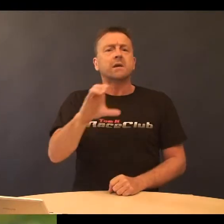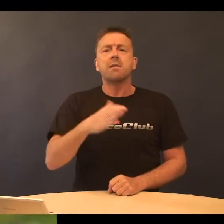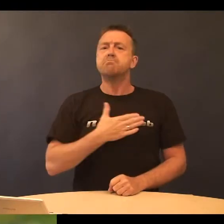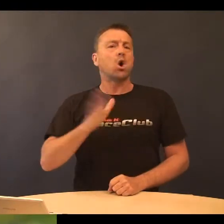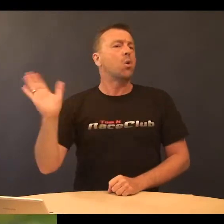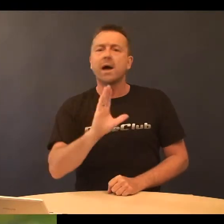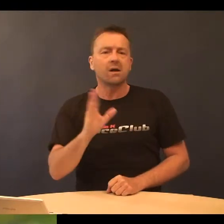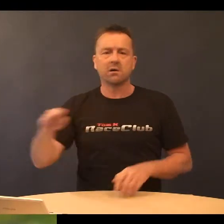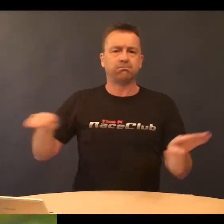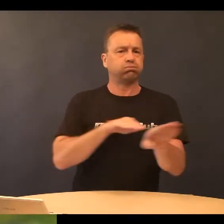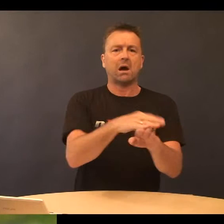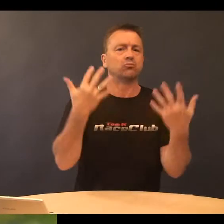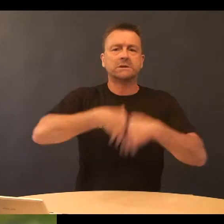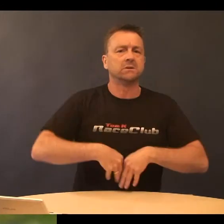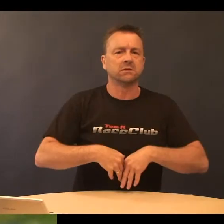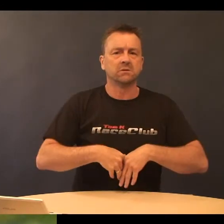deployed systematically,